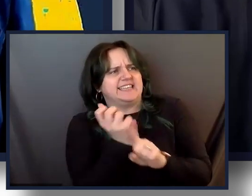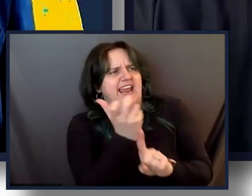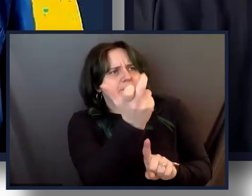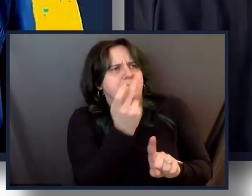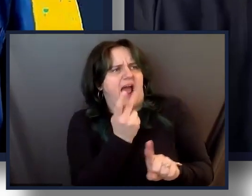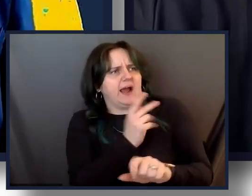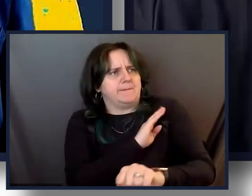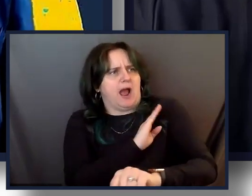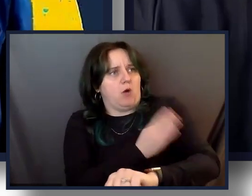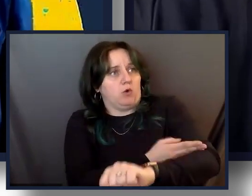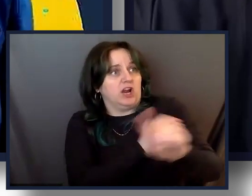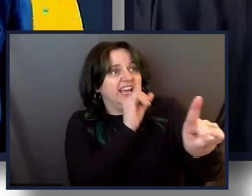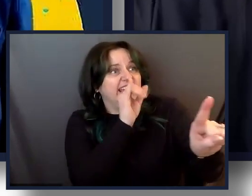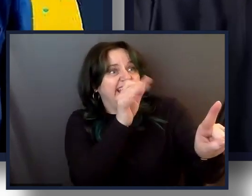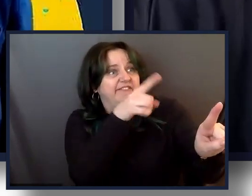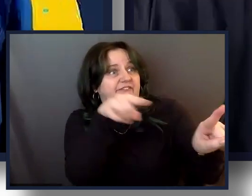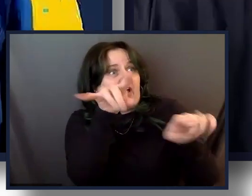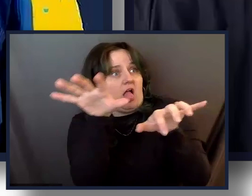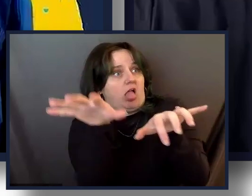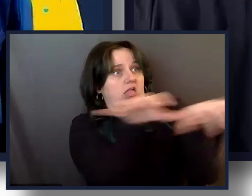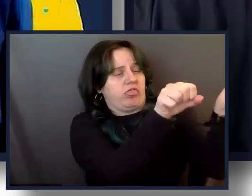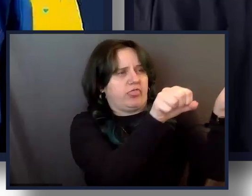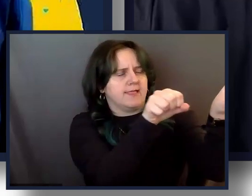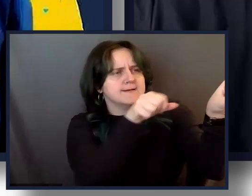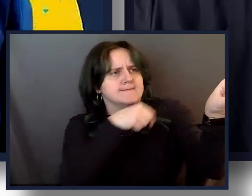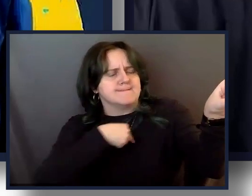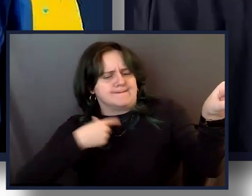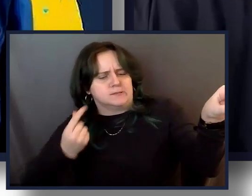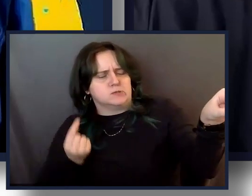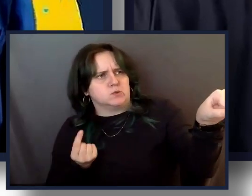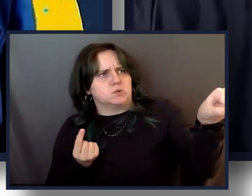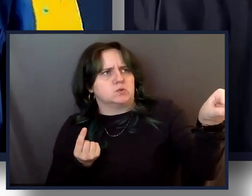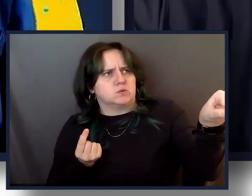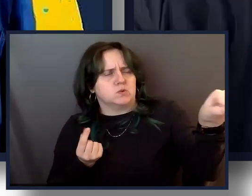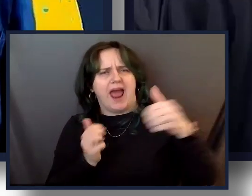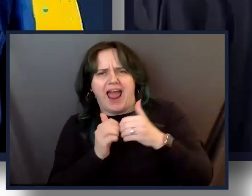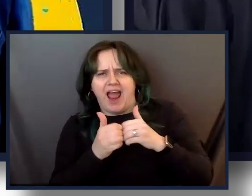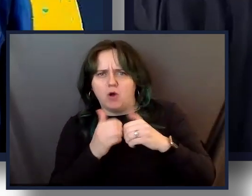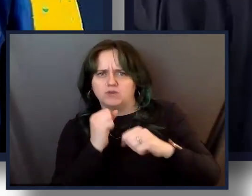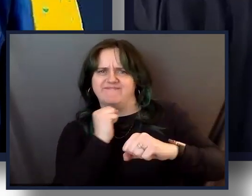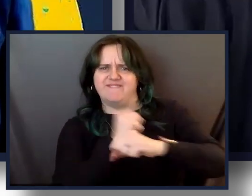and what we can do to really defend our democracy.